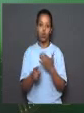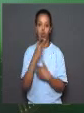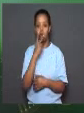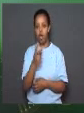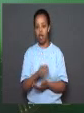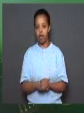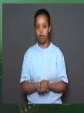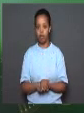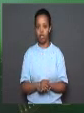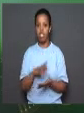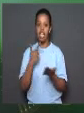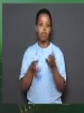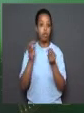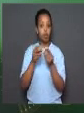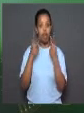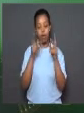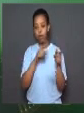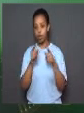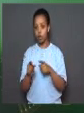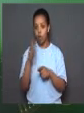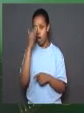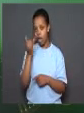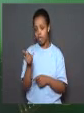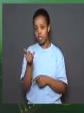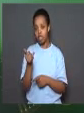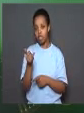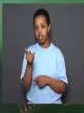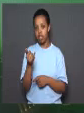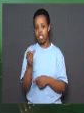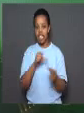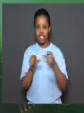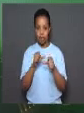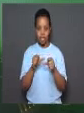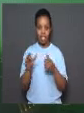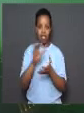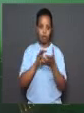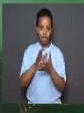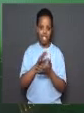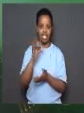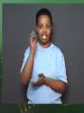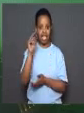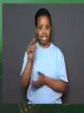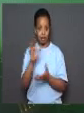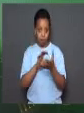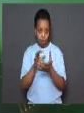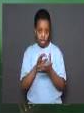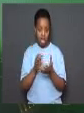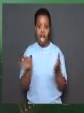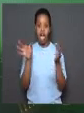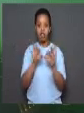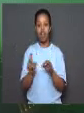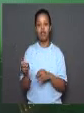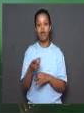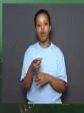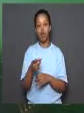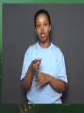We have also learned why inbreeding is sometimes a necessary tool during the process